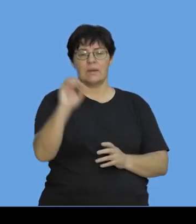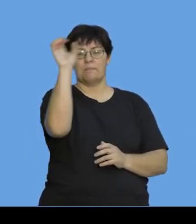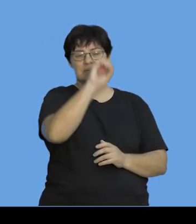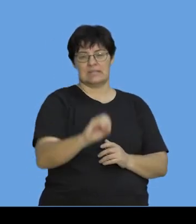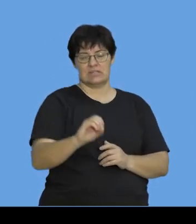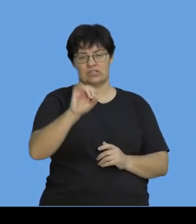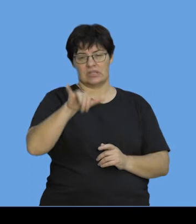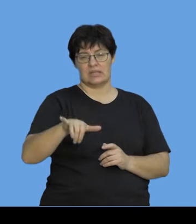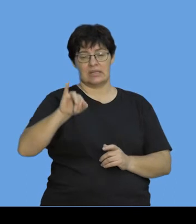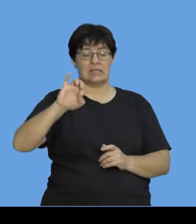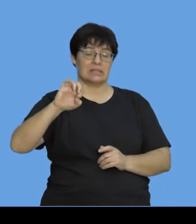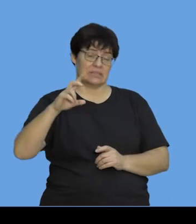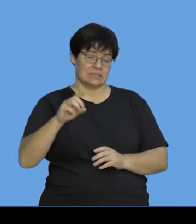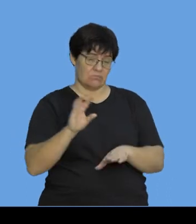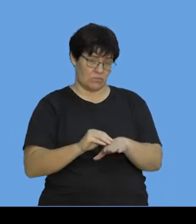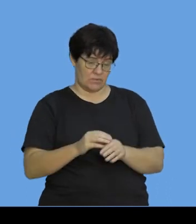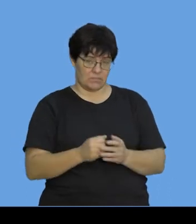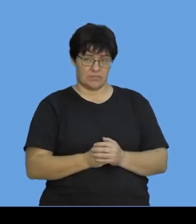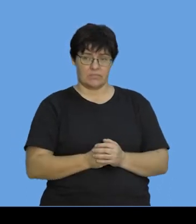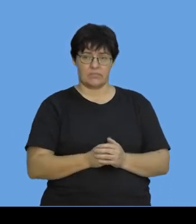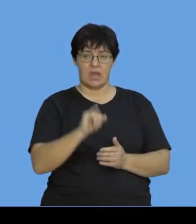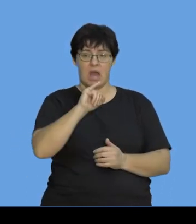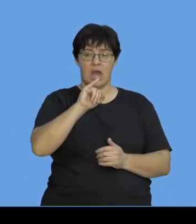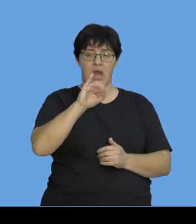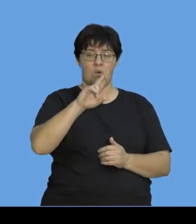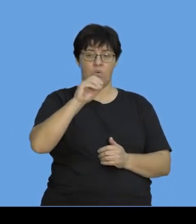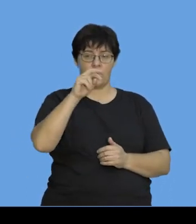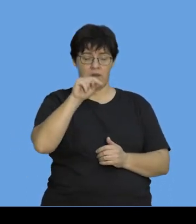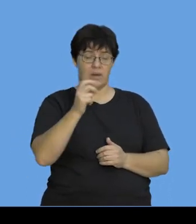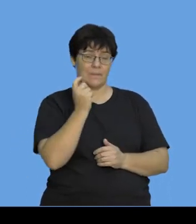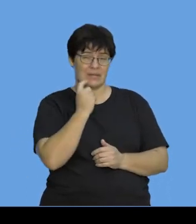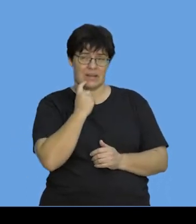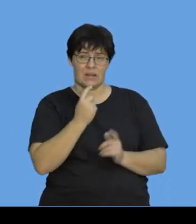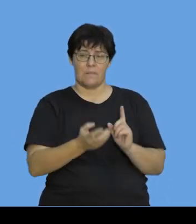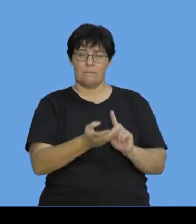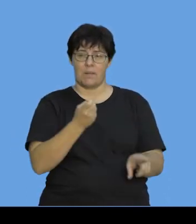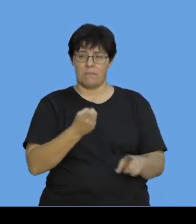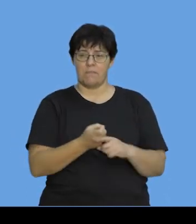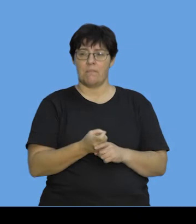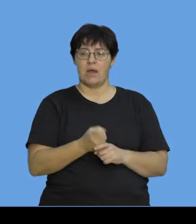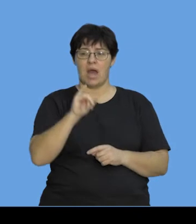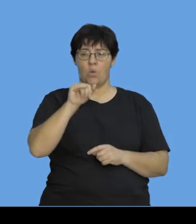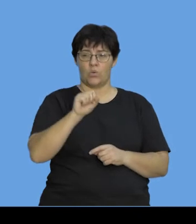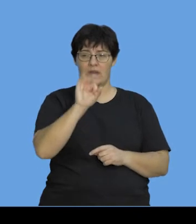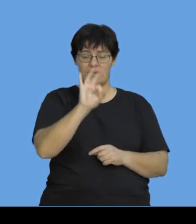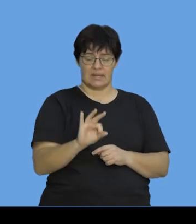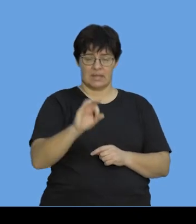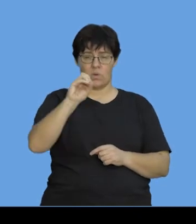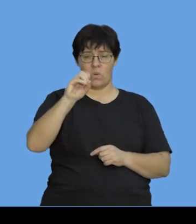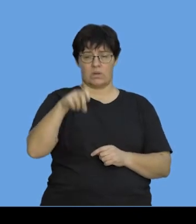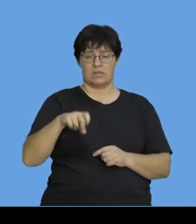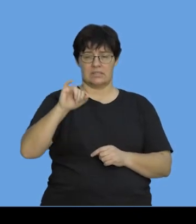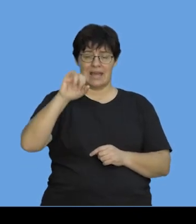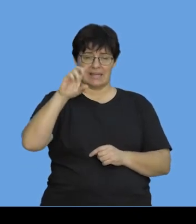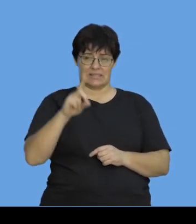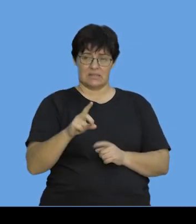percentage yield type of a problem. Okay, iron metal is extracted from iron 3 oxide according to the following